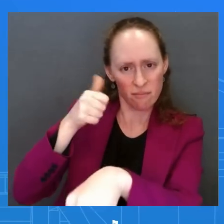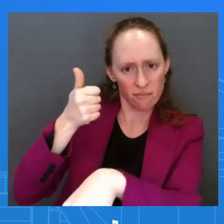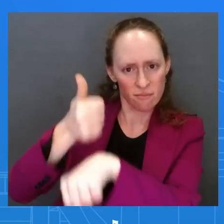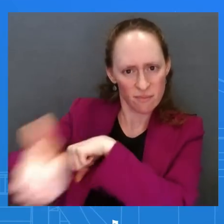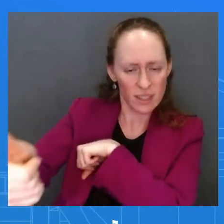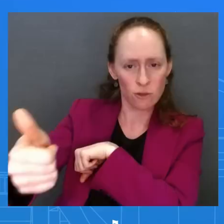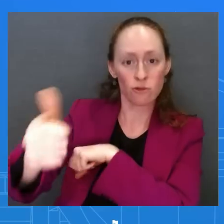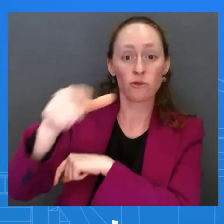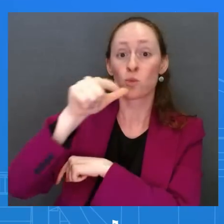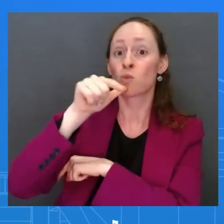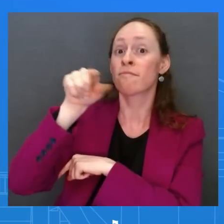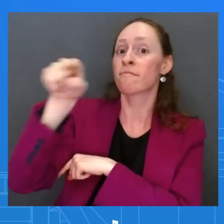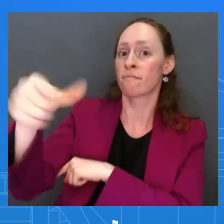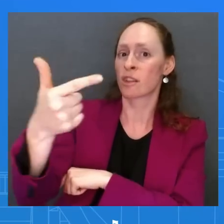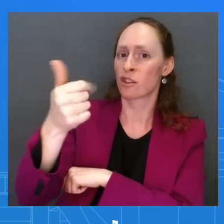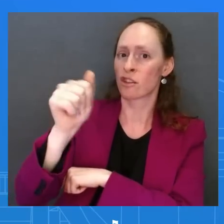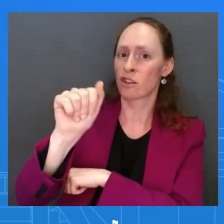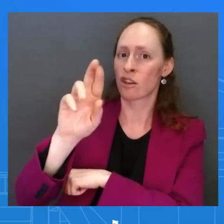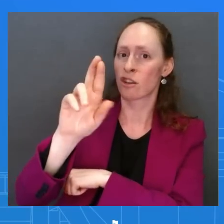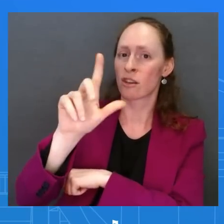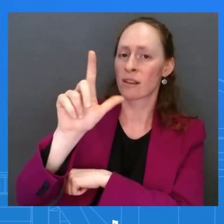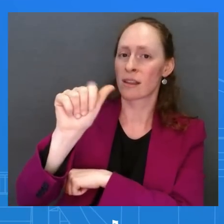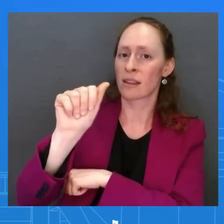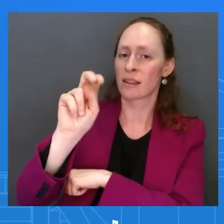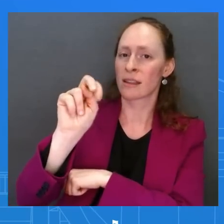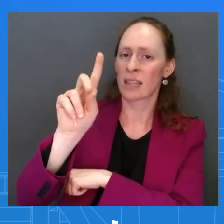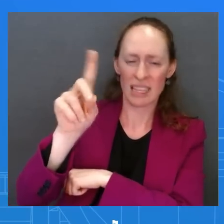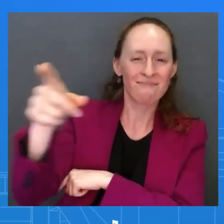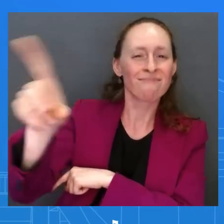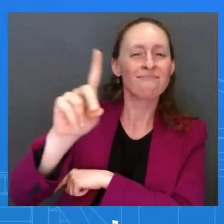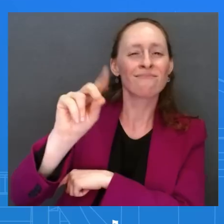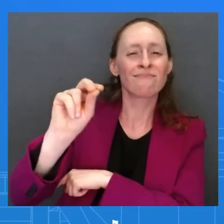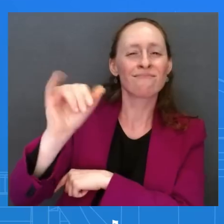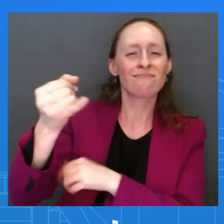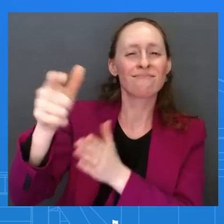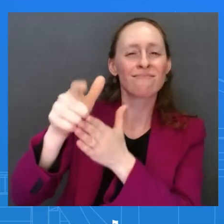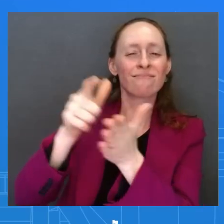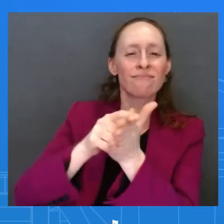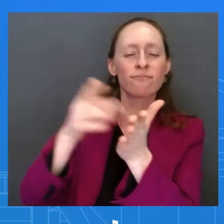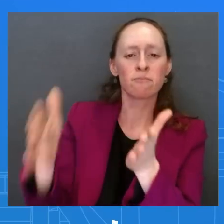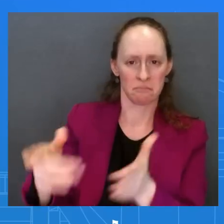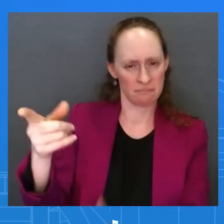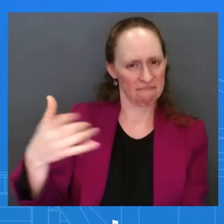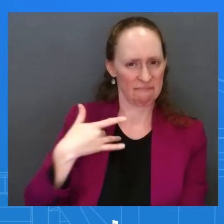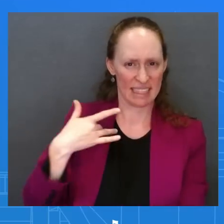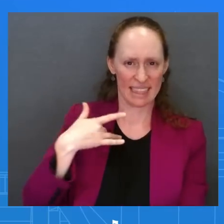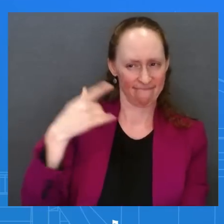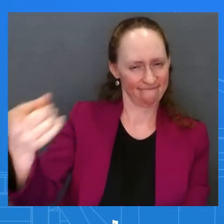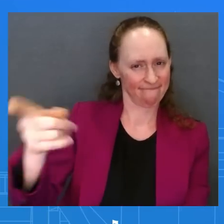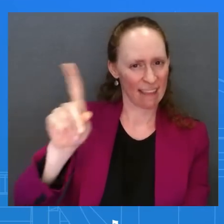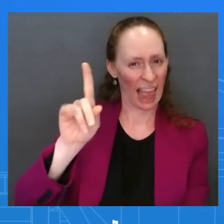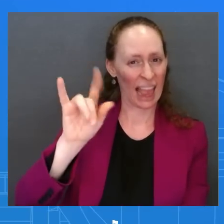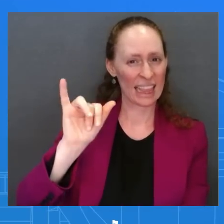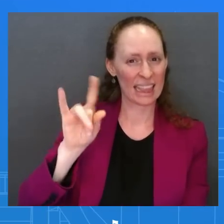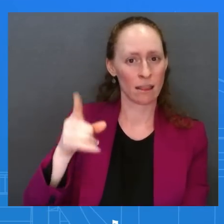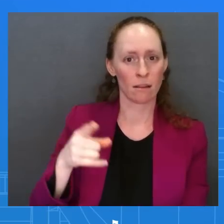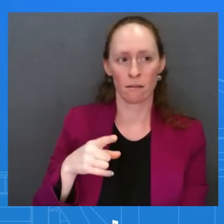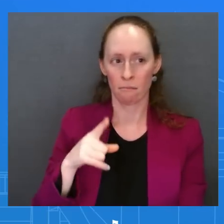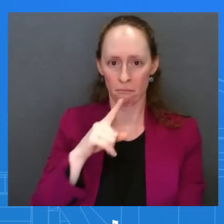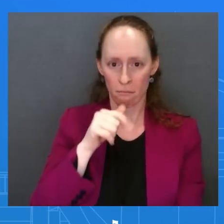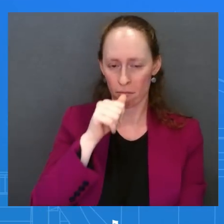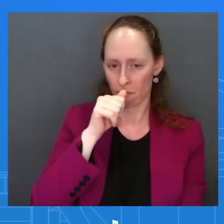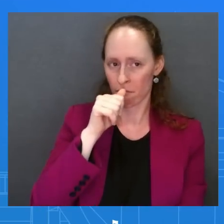DOJ. What's your reaction to that idea? So as you've heard me say repeatedly over and over again at this podium, is that the president